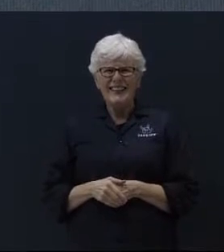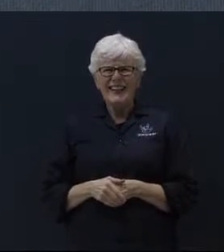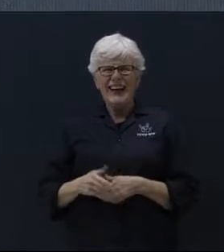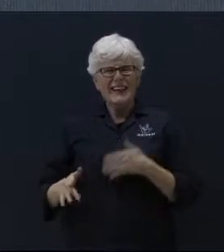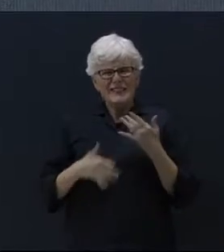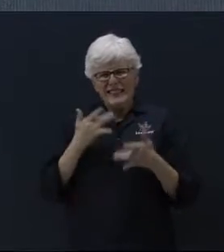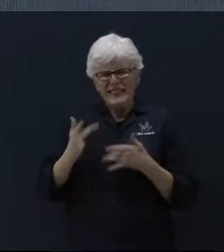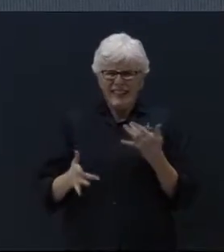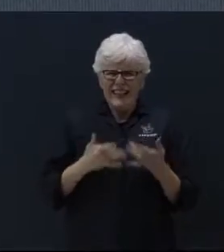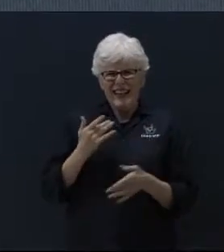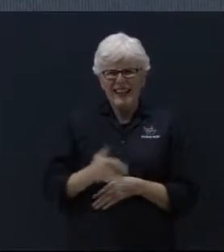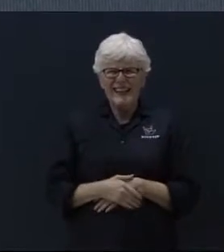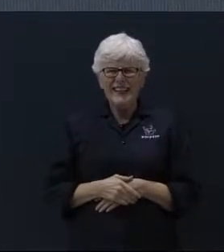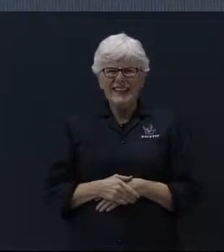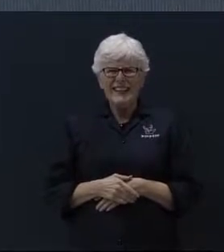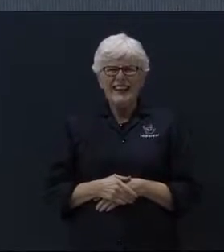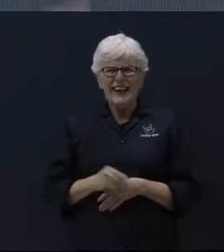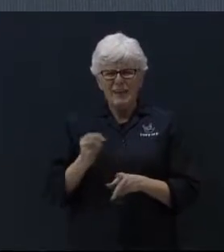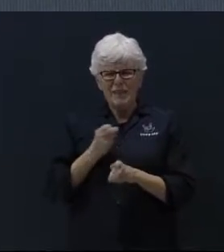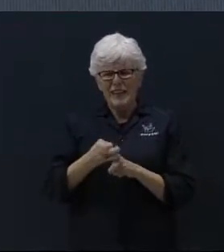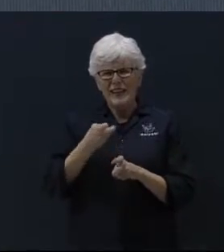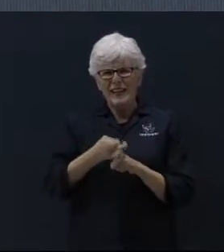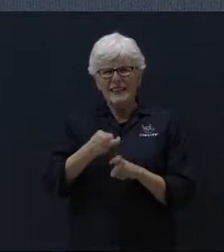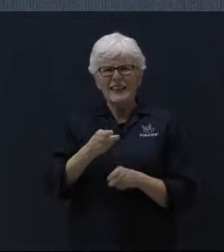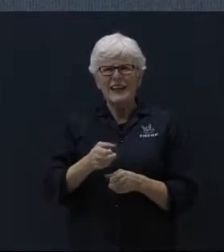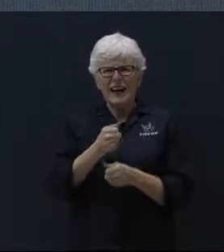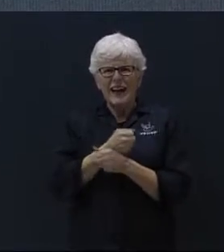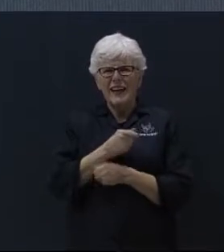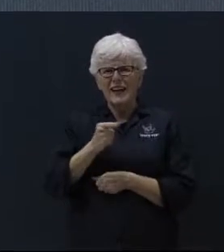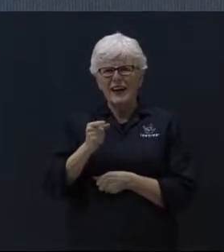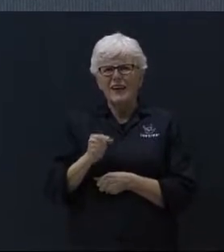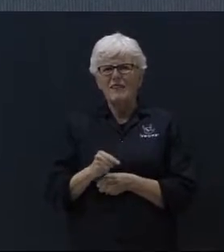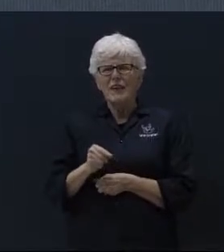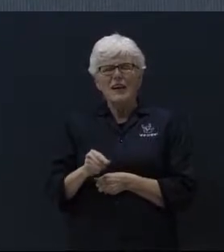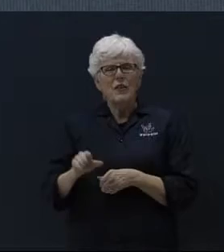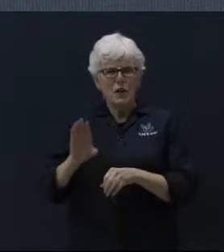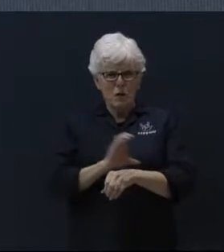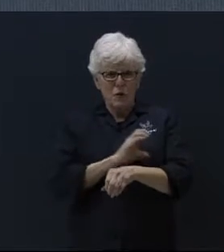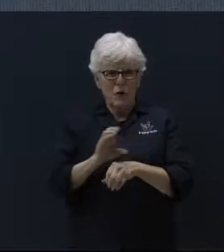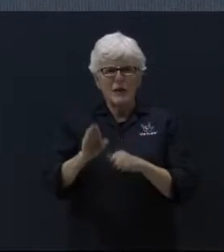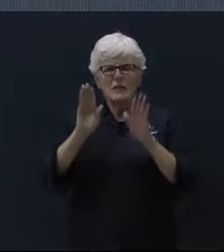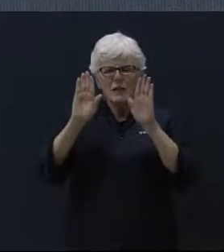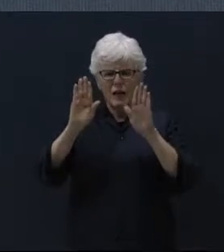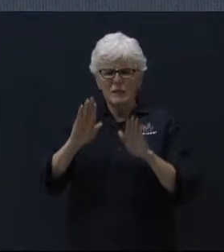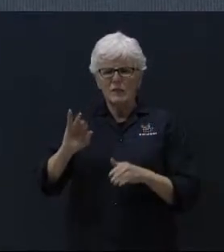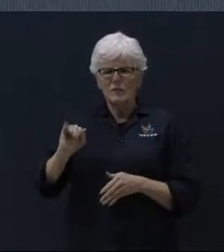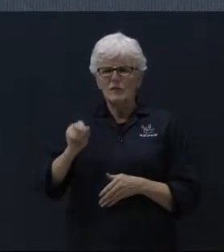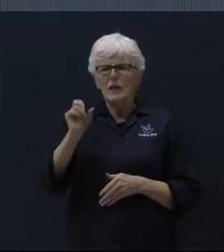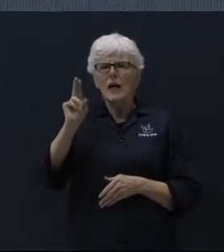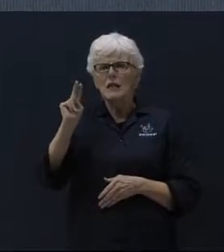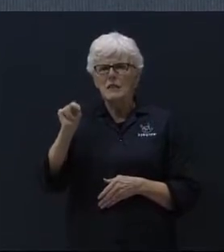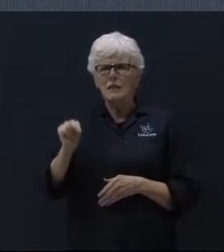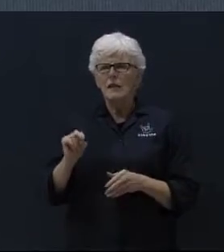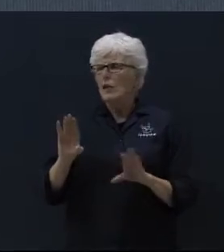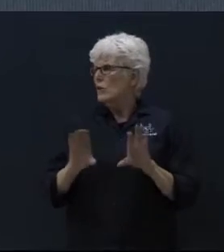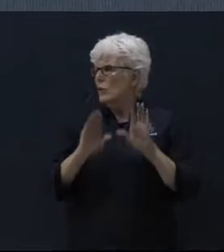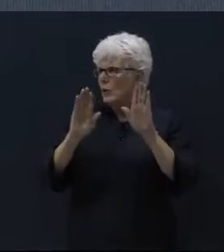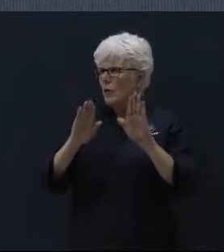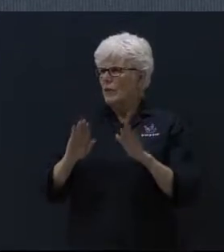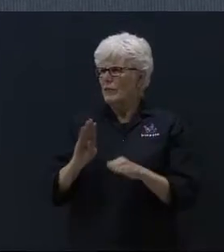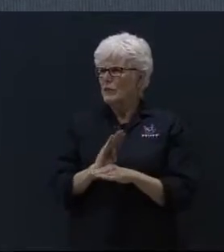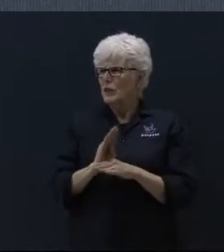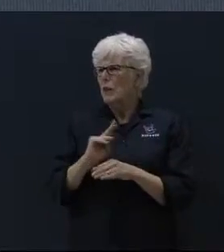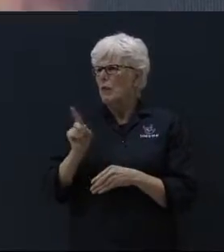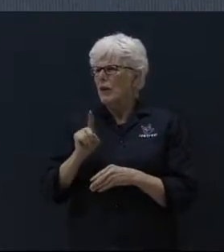thrilled. Anyway, I'm teasing. I loved hearing the choir. It's awesome. Jason, you're doing a wonderful job wherever you're at.